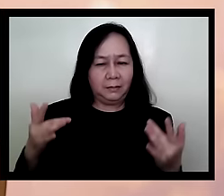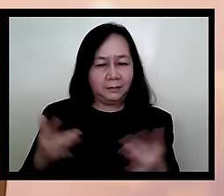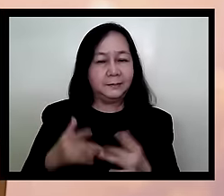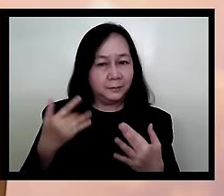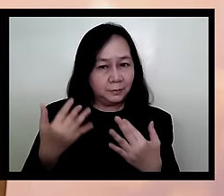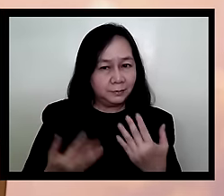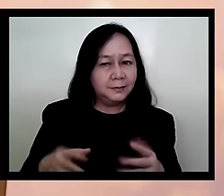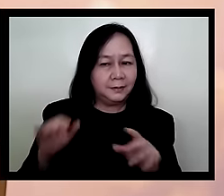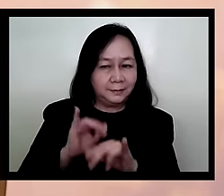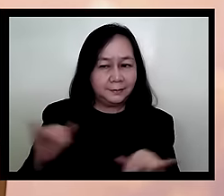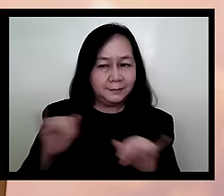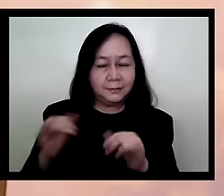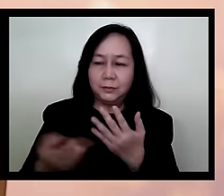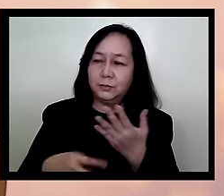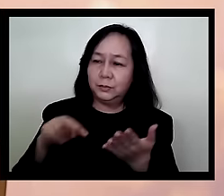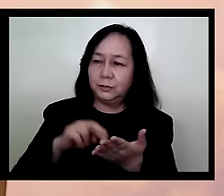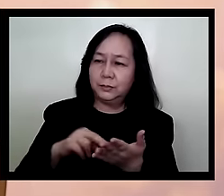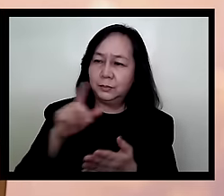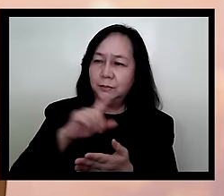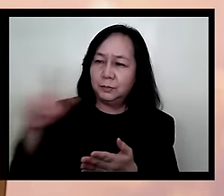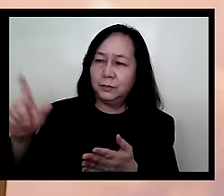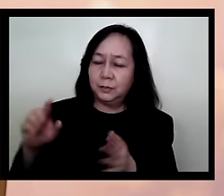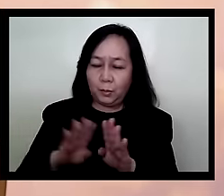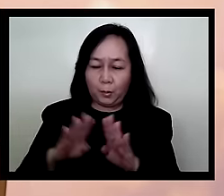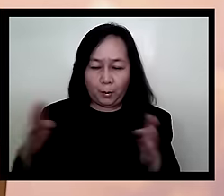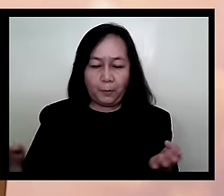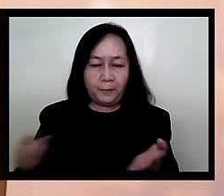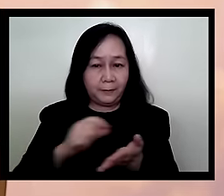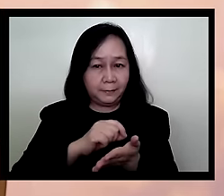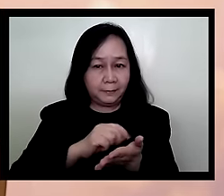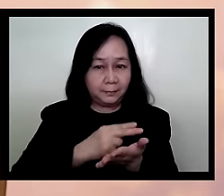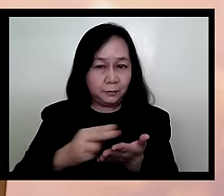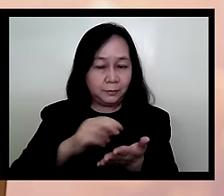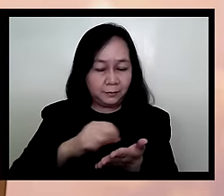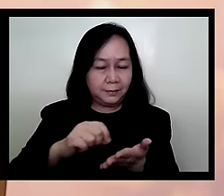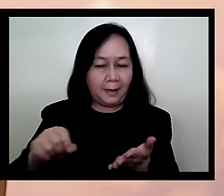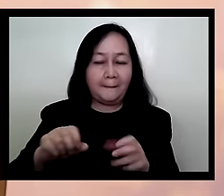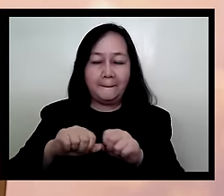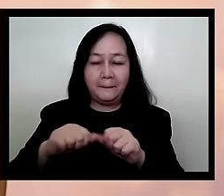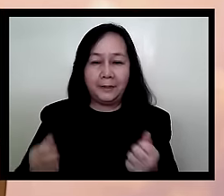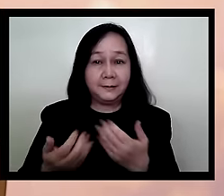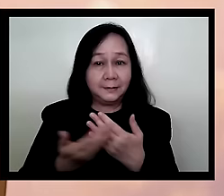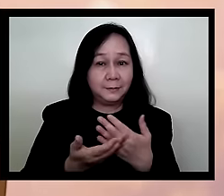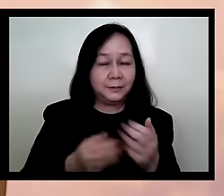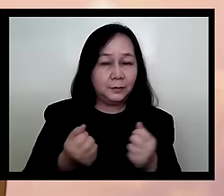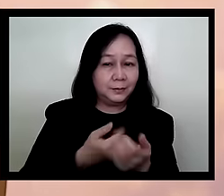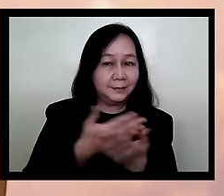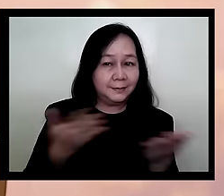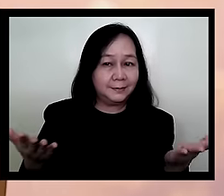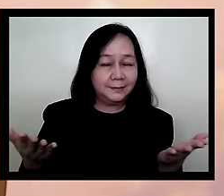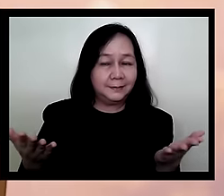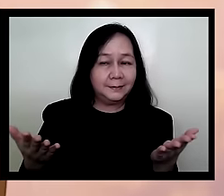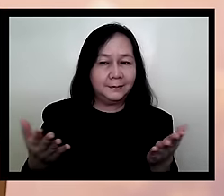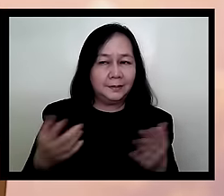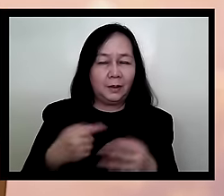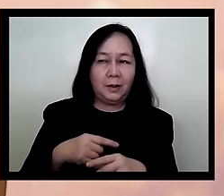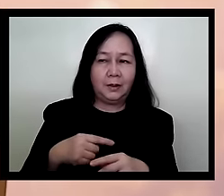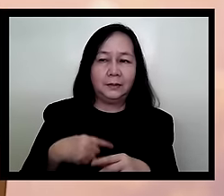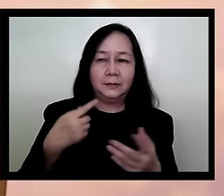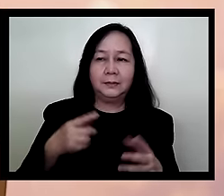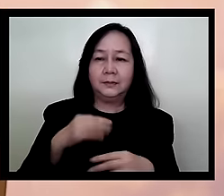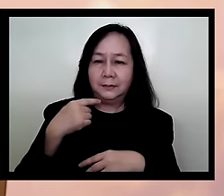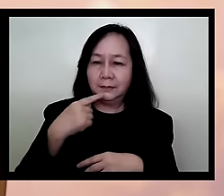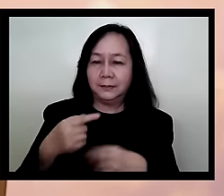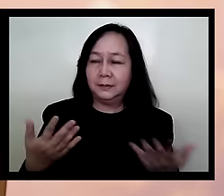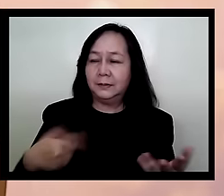Risen Lord opens the scriptures for us and breaks bread with us prompting us to reunite with